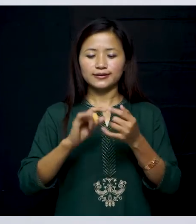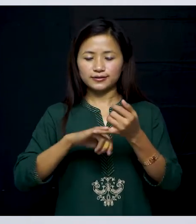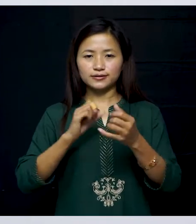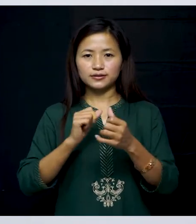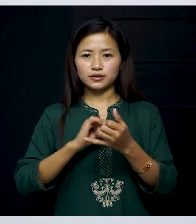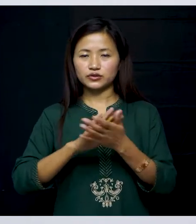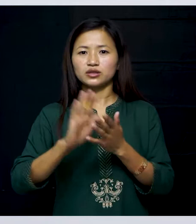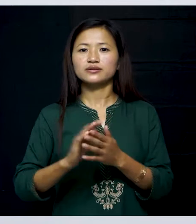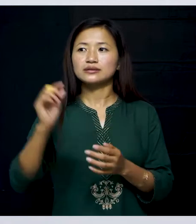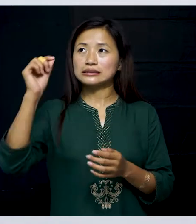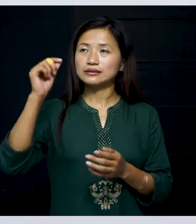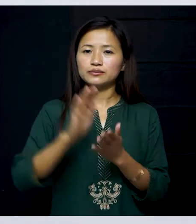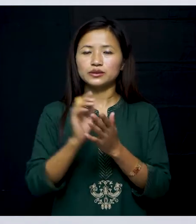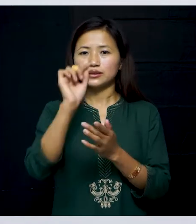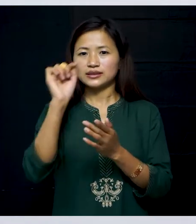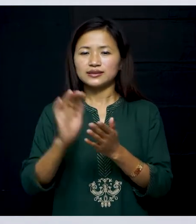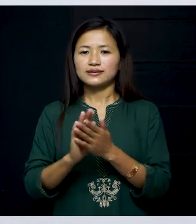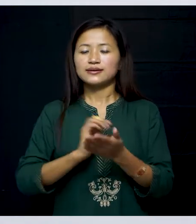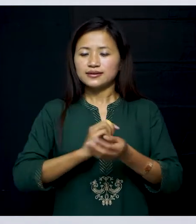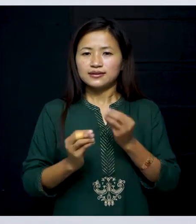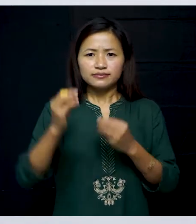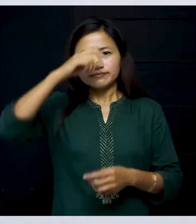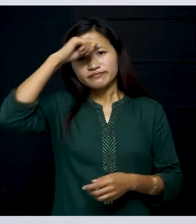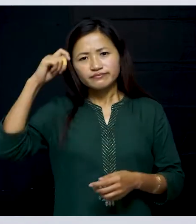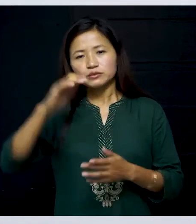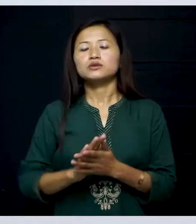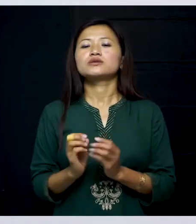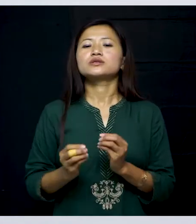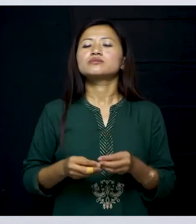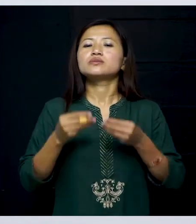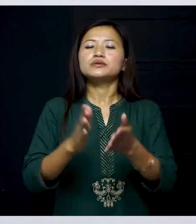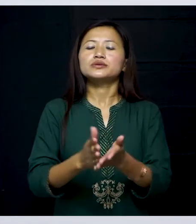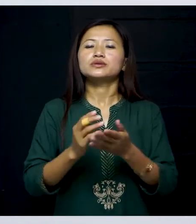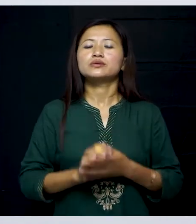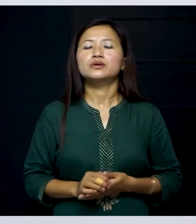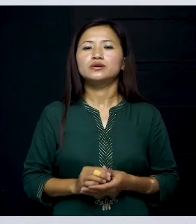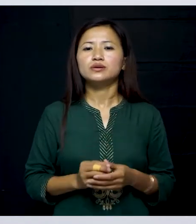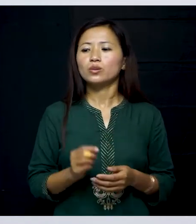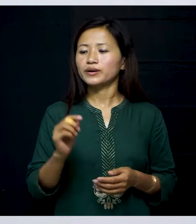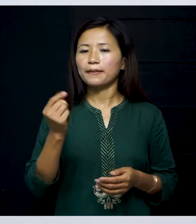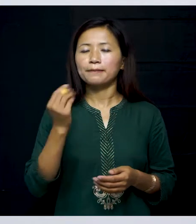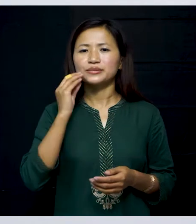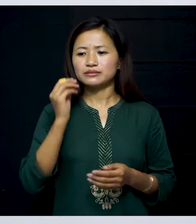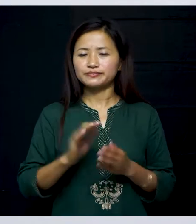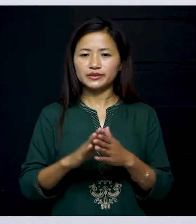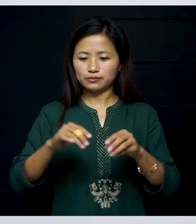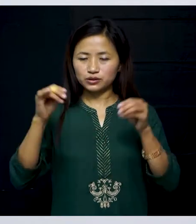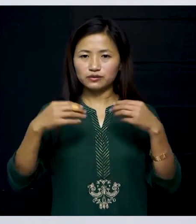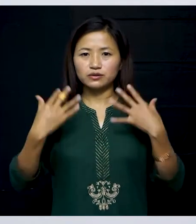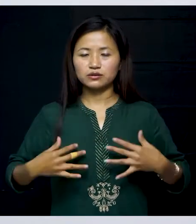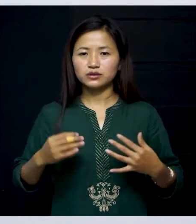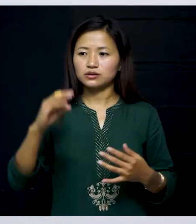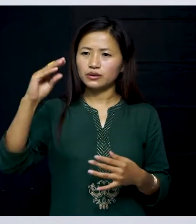the temperature at which heat is produced, okay? You know that when a piece of cloth is wet, they cannot